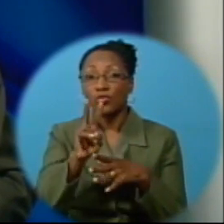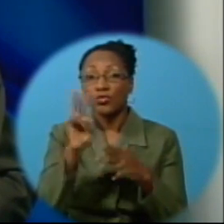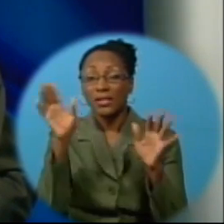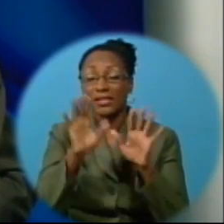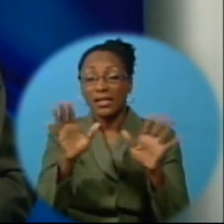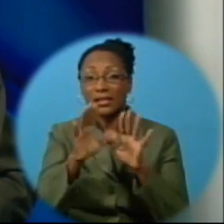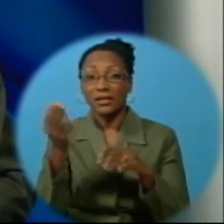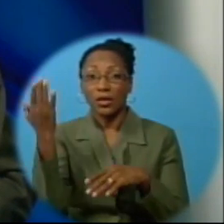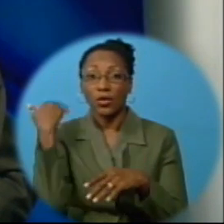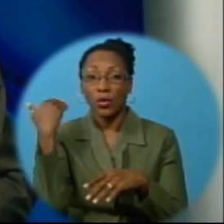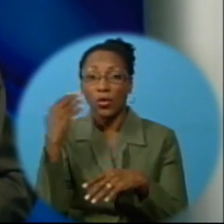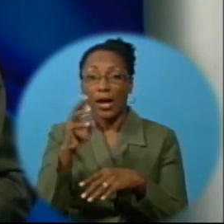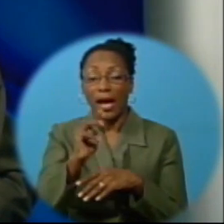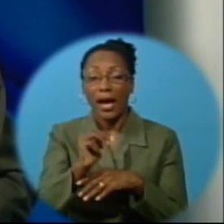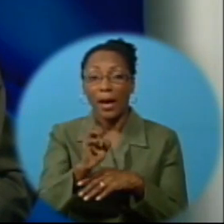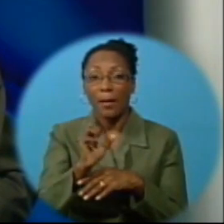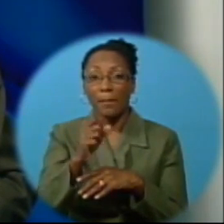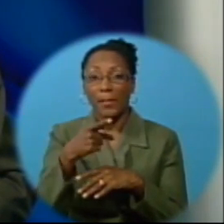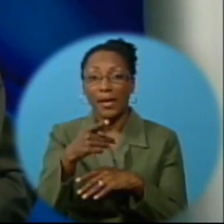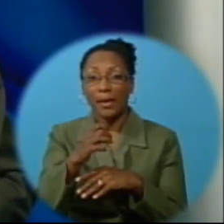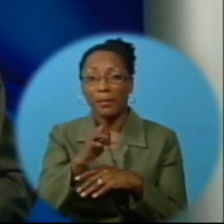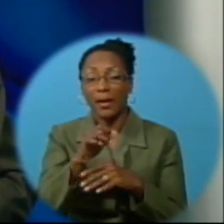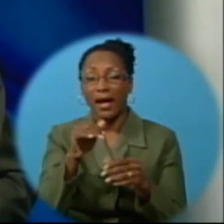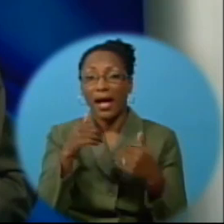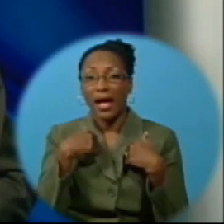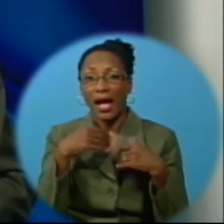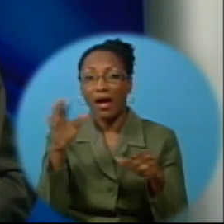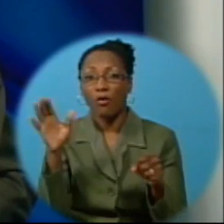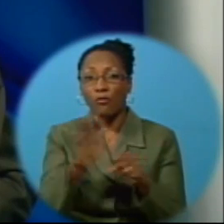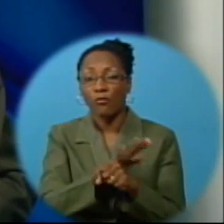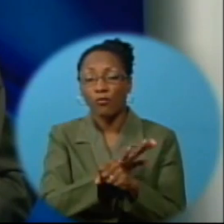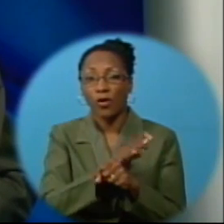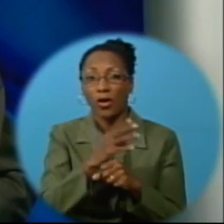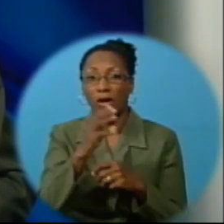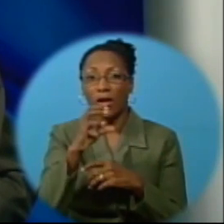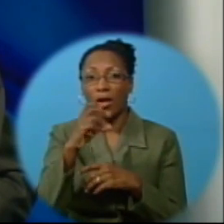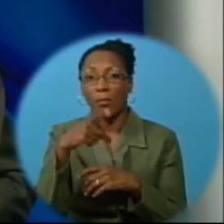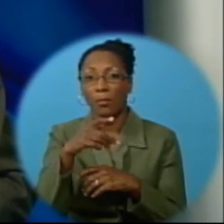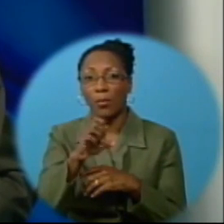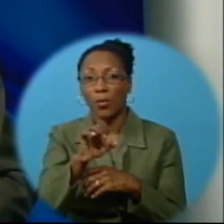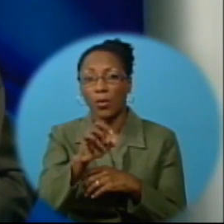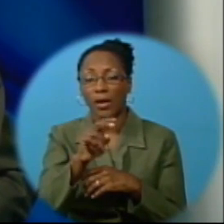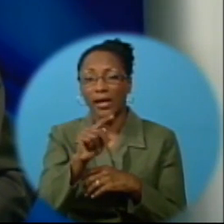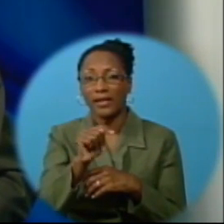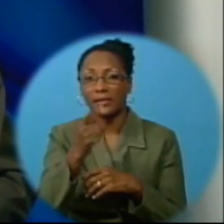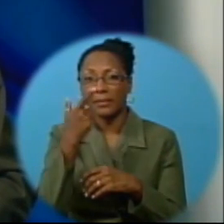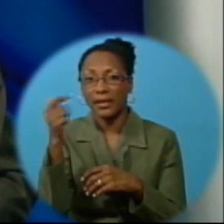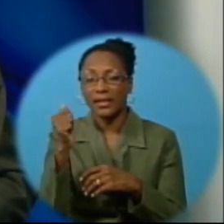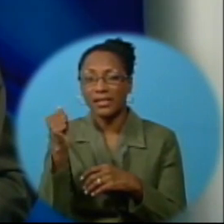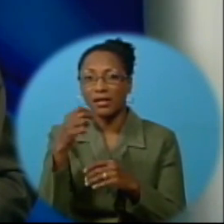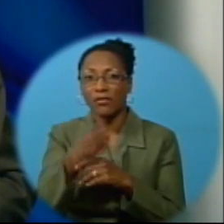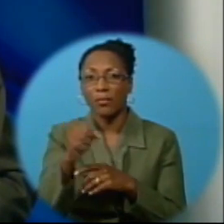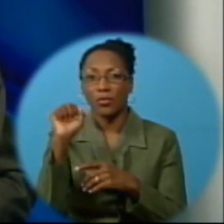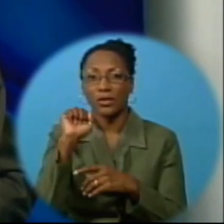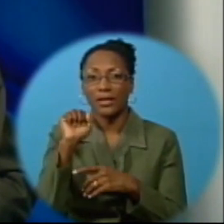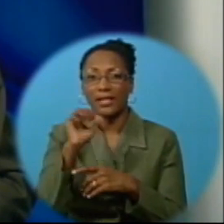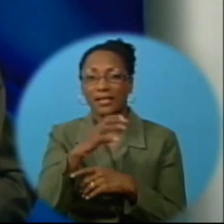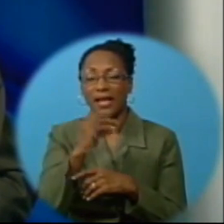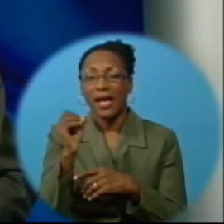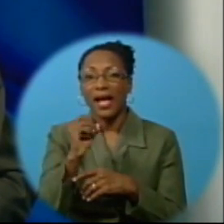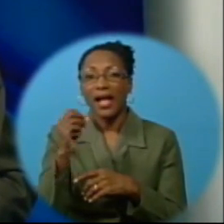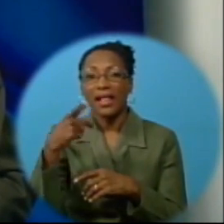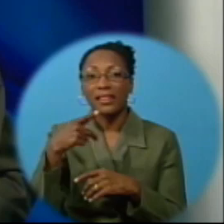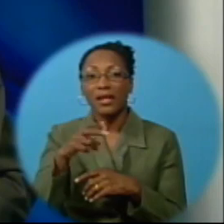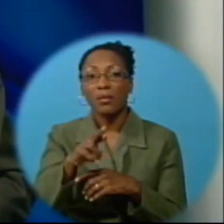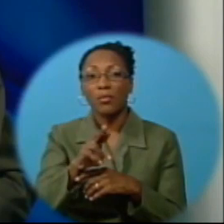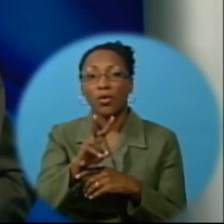let over them after being awarded full points from a protest in their game against Carrollton. Now, the vice-chancellor of the UWI